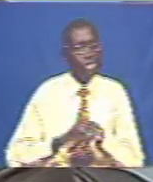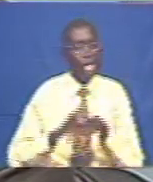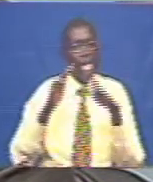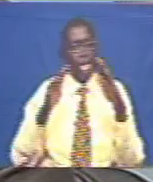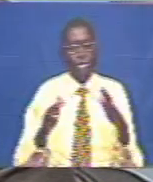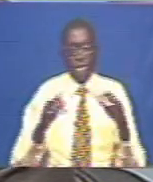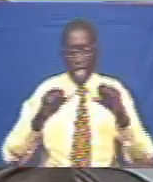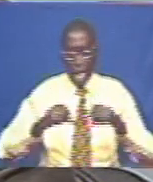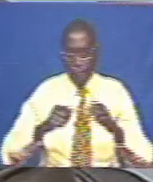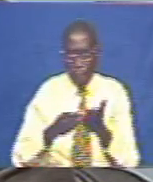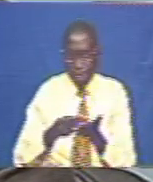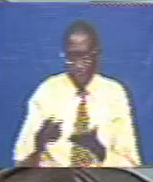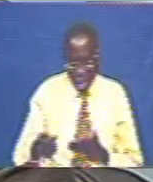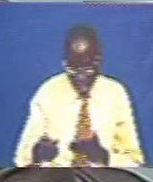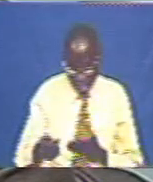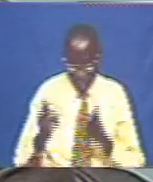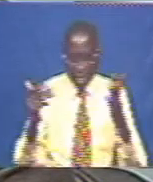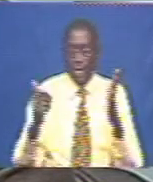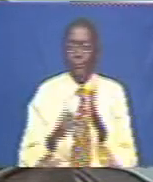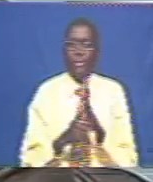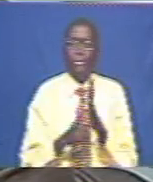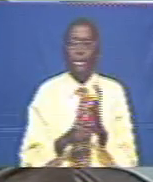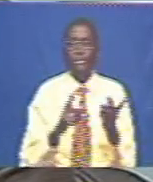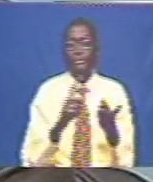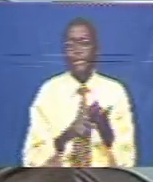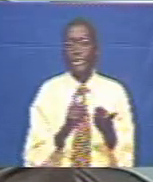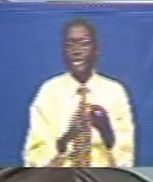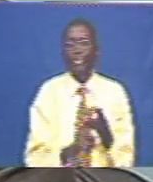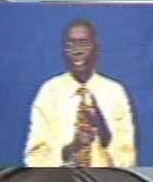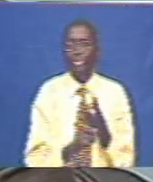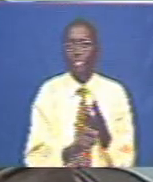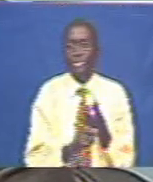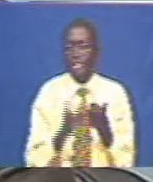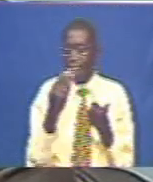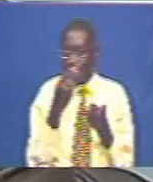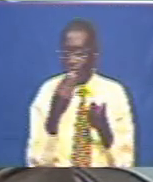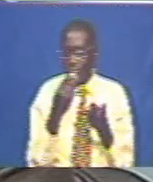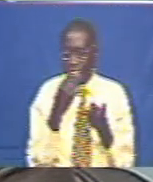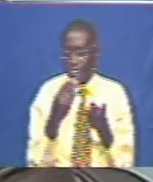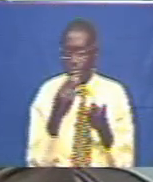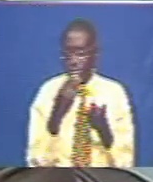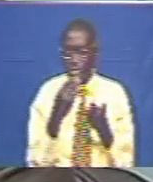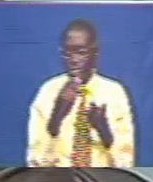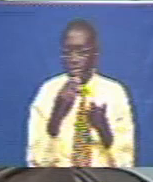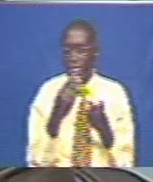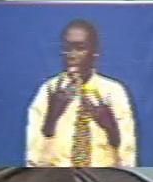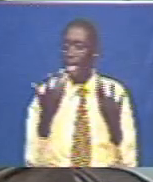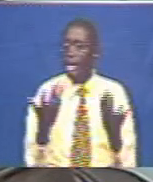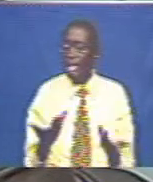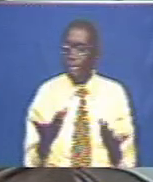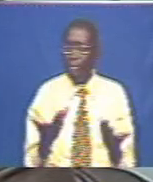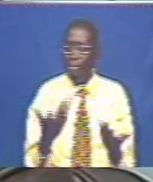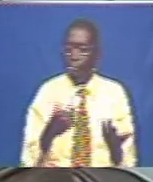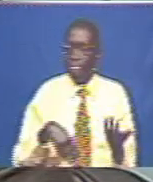problem. Number two, we are also addressing the food security and the nutrition. How can our people